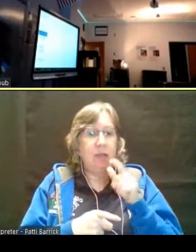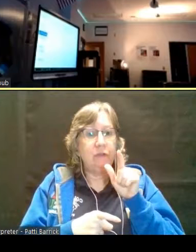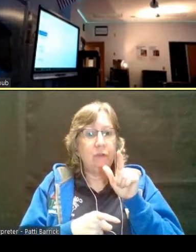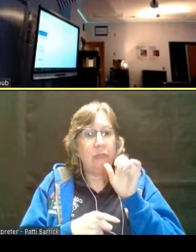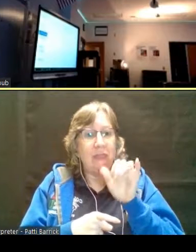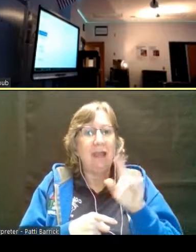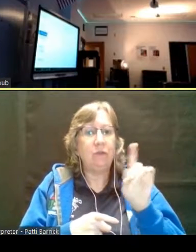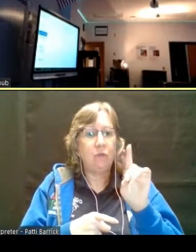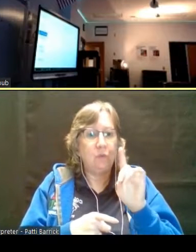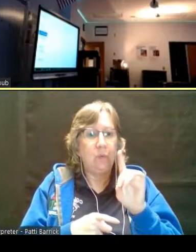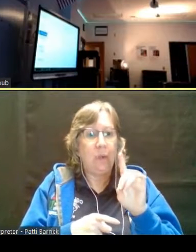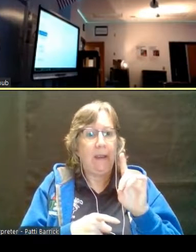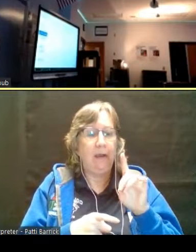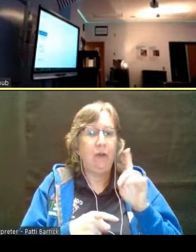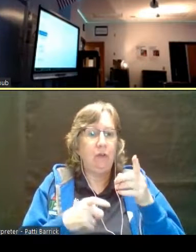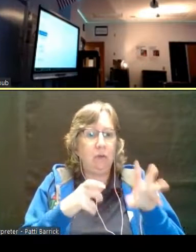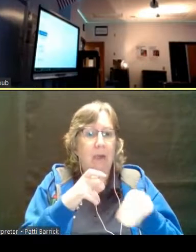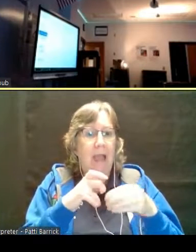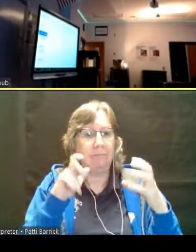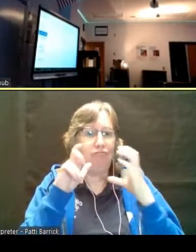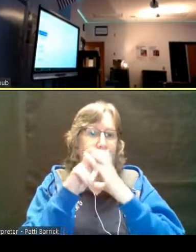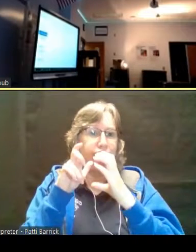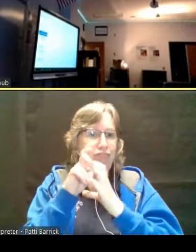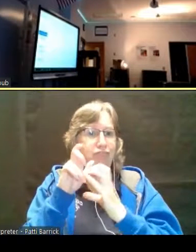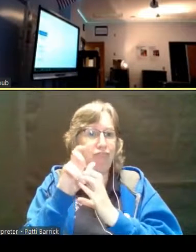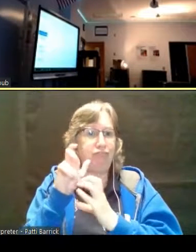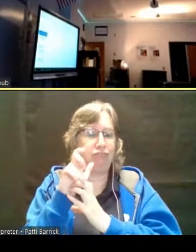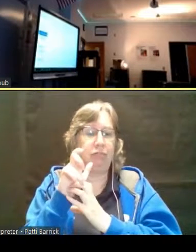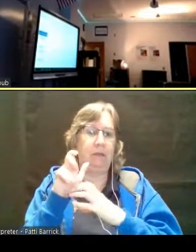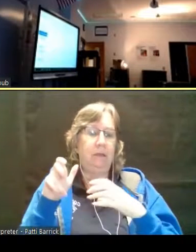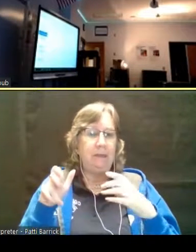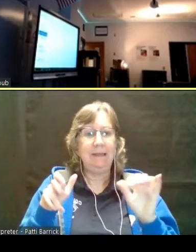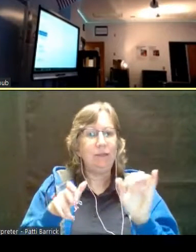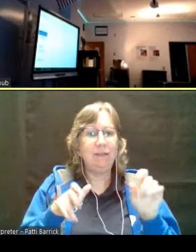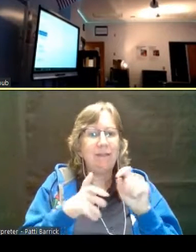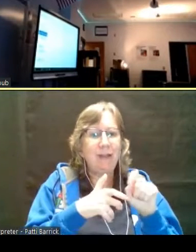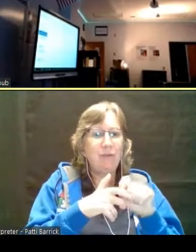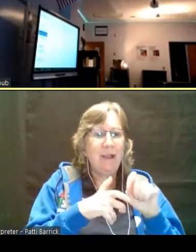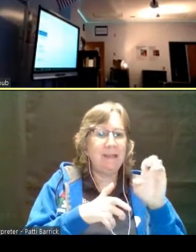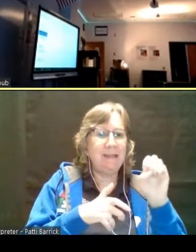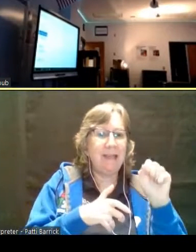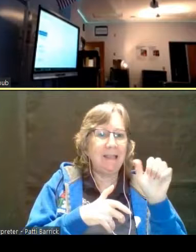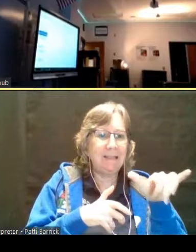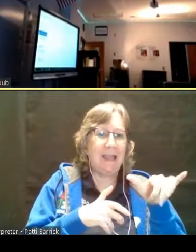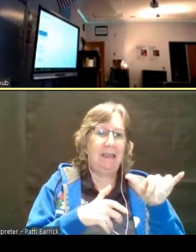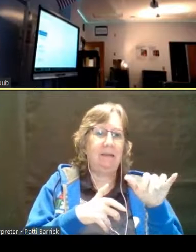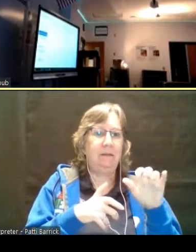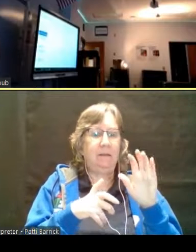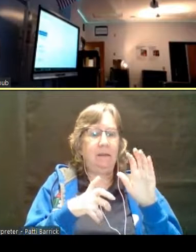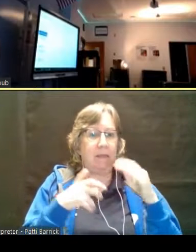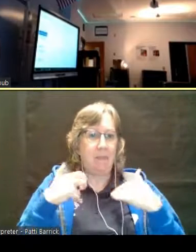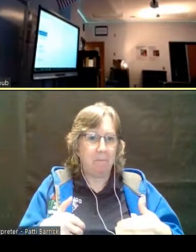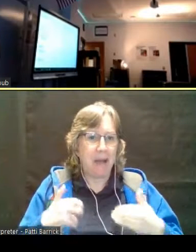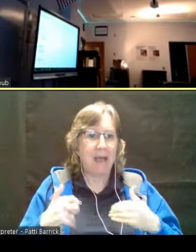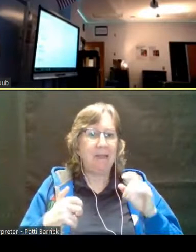you're writing a document, people will say, well, what's your header? What's your title? What's your body? And the body is where you put your